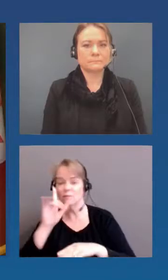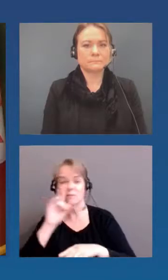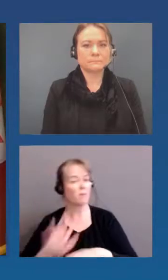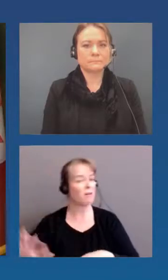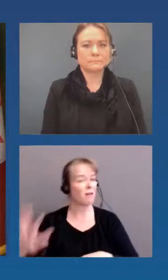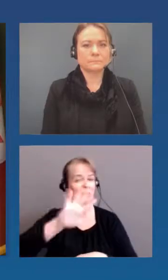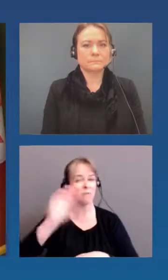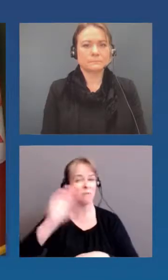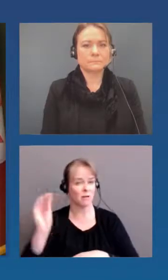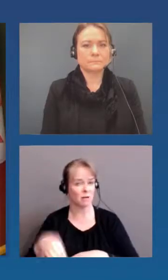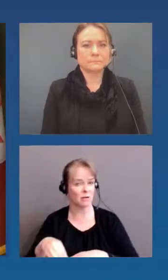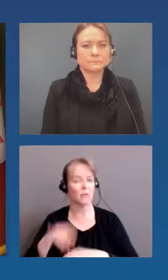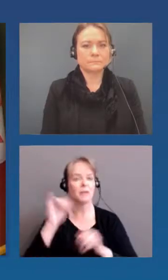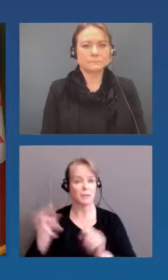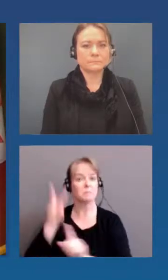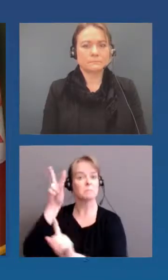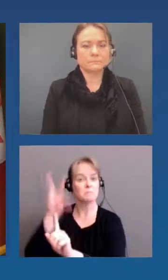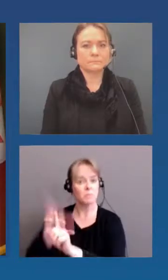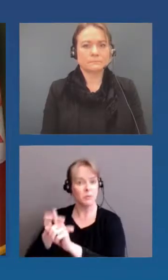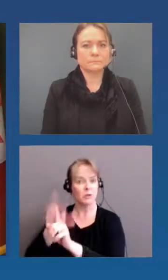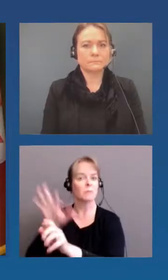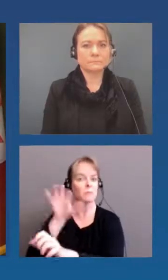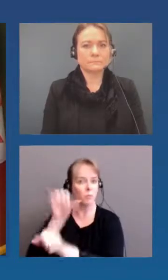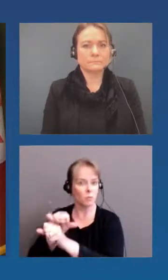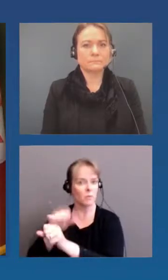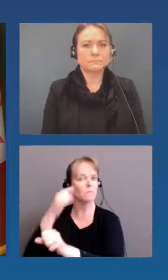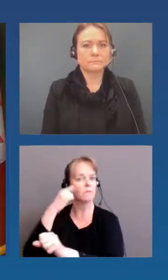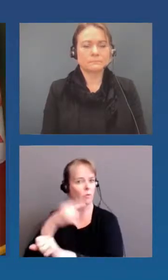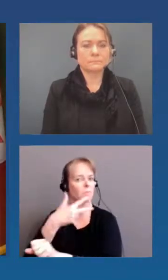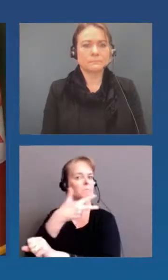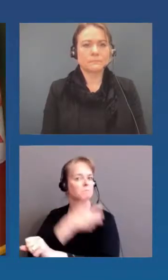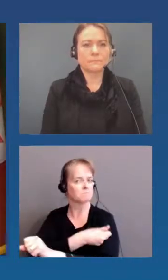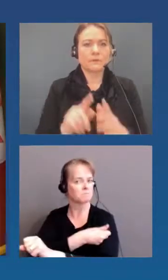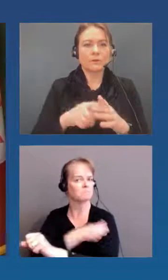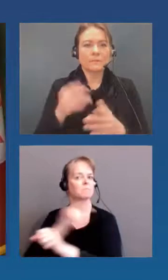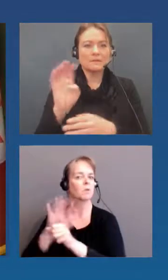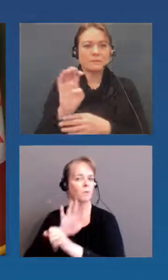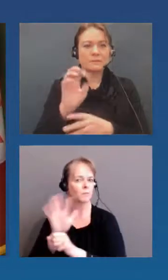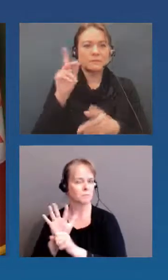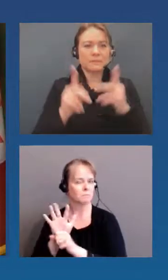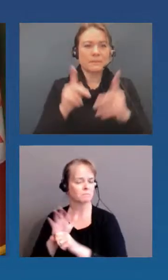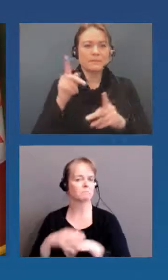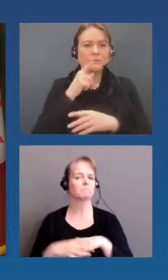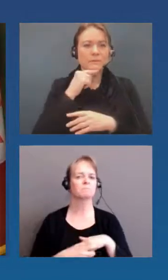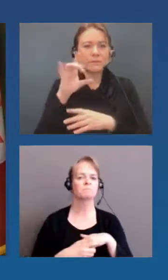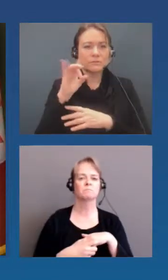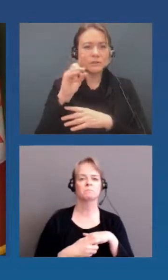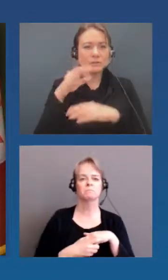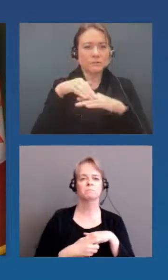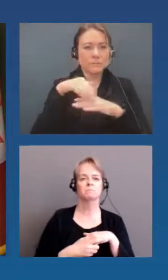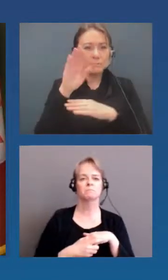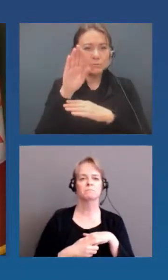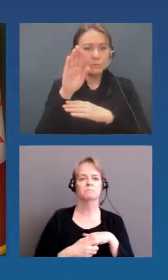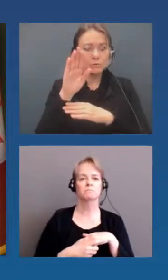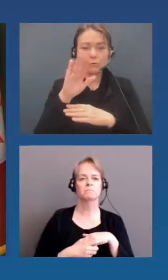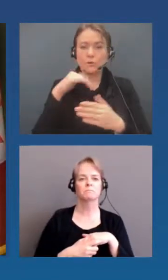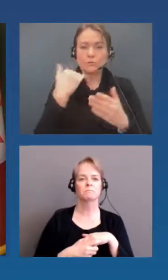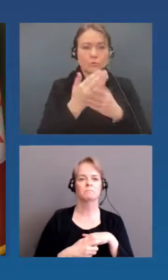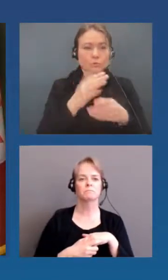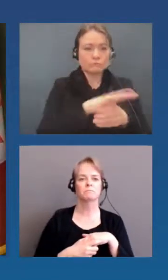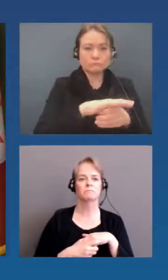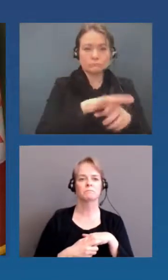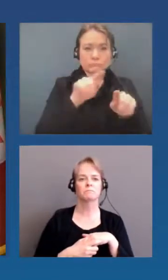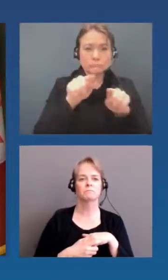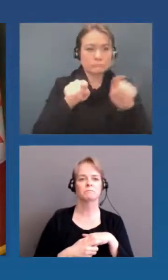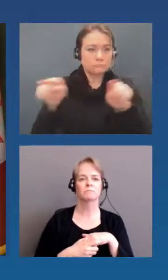a COVID-19 vaccine appointment. À partir de mercredi, les résidents âgés de 80 ans et plus de tous les quartiers de la